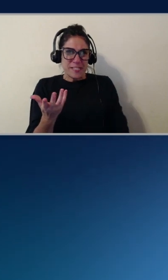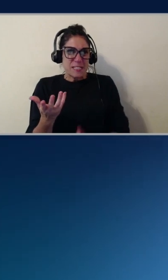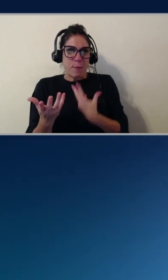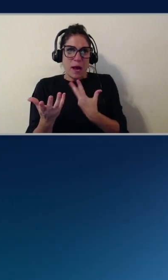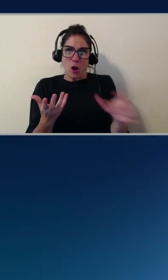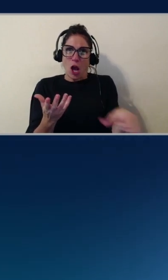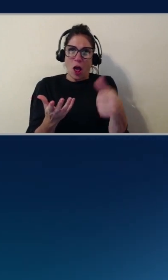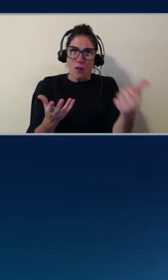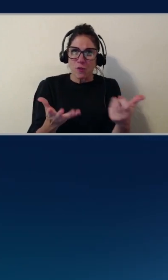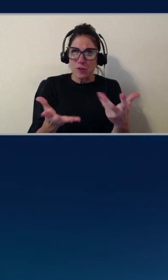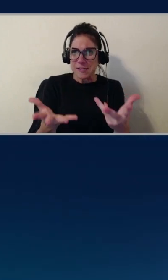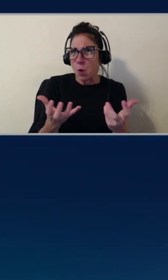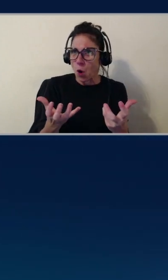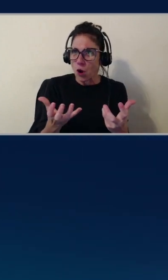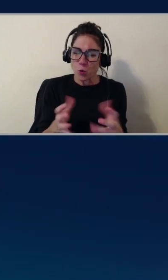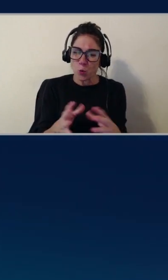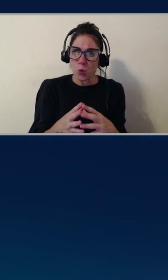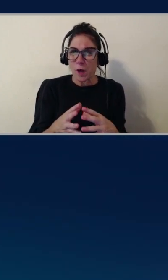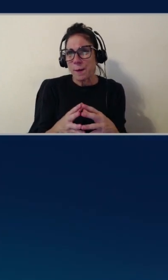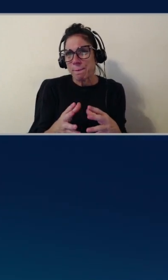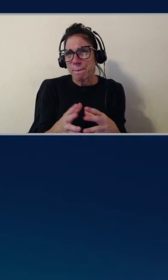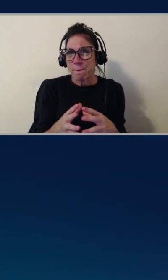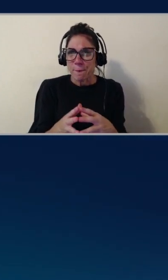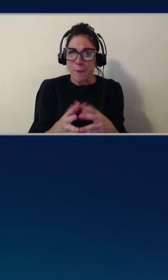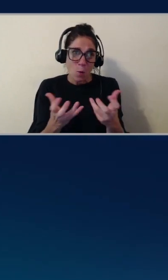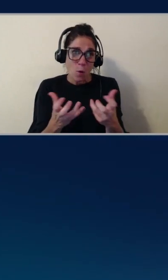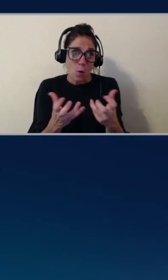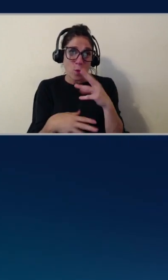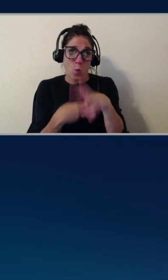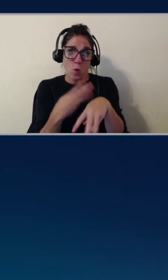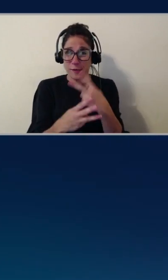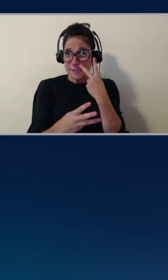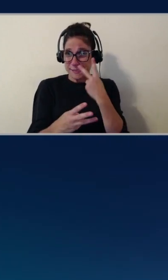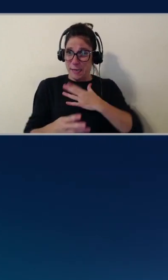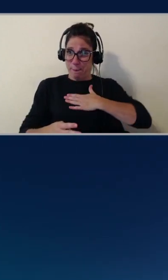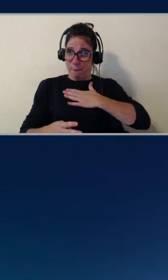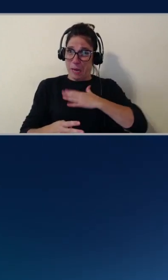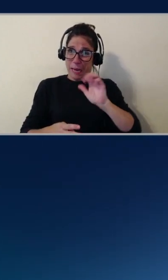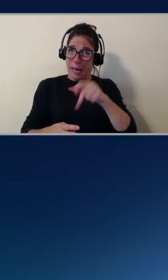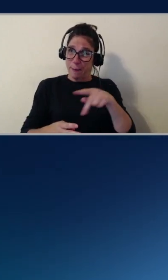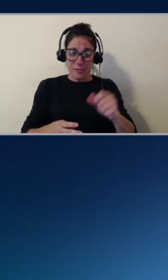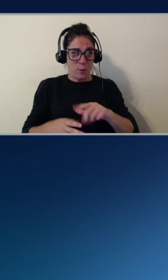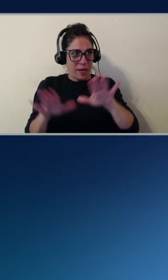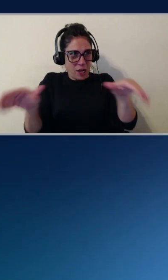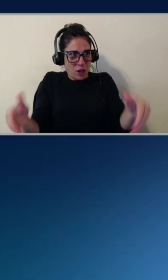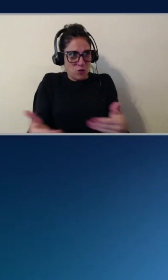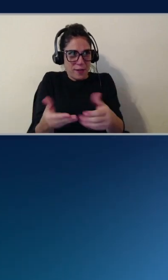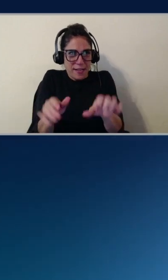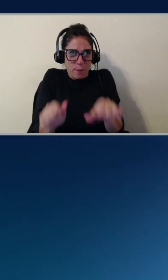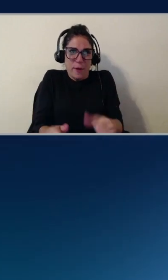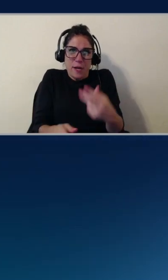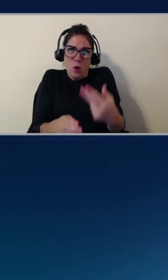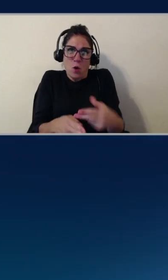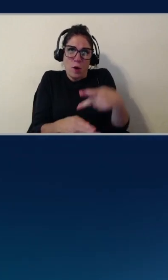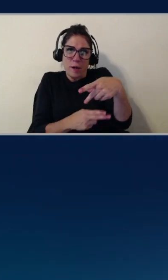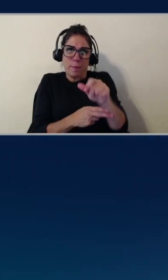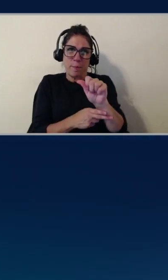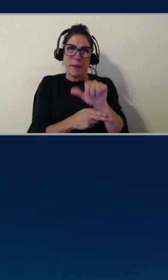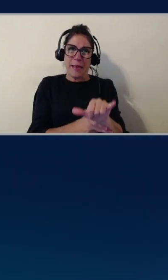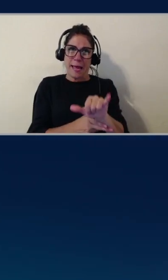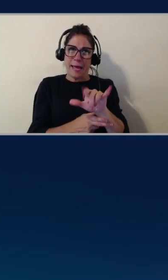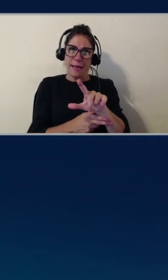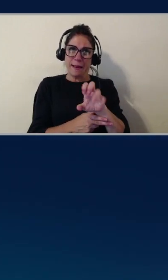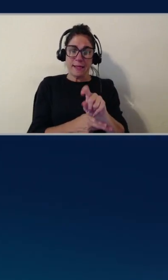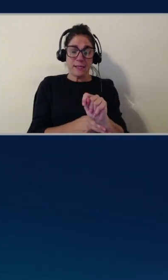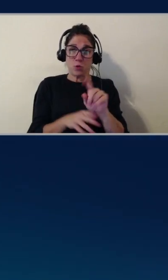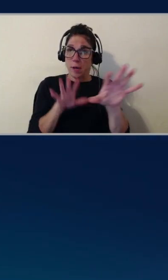would like the rest of the world to see the apps that I've built. And for them, we introduced a capability called Playlist, wherein you can